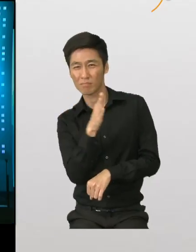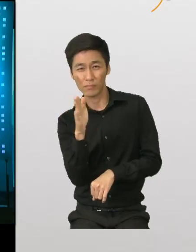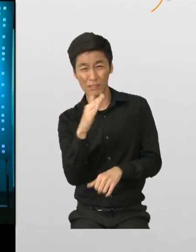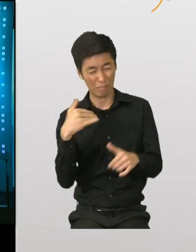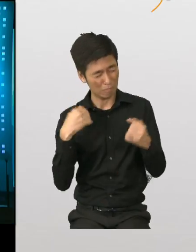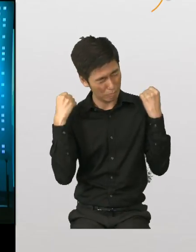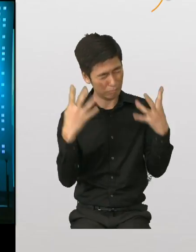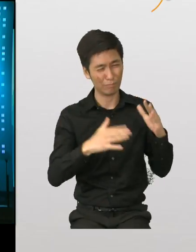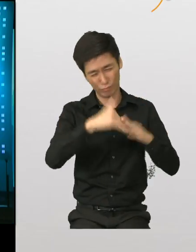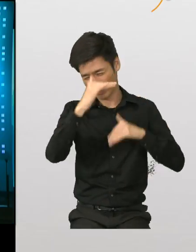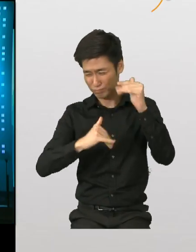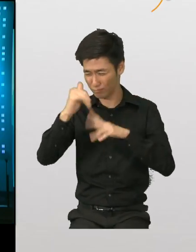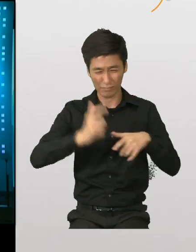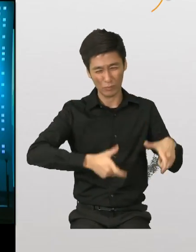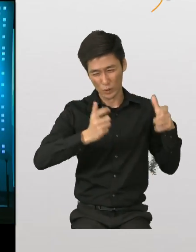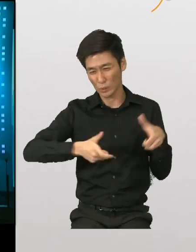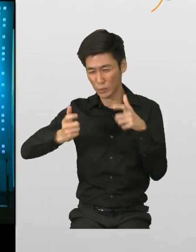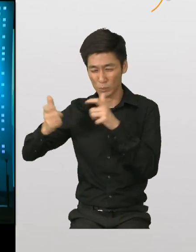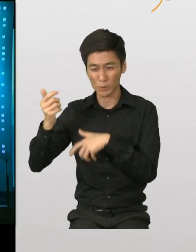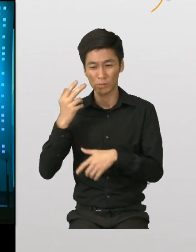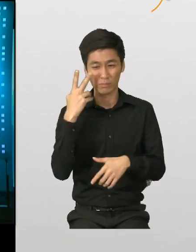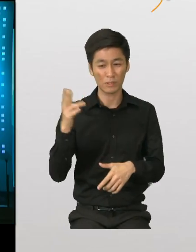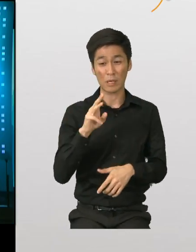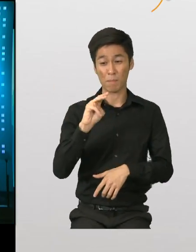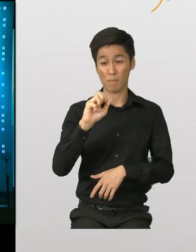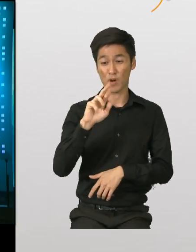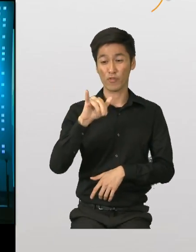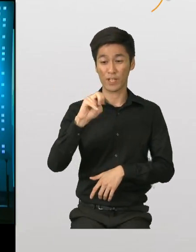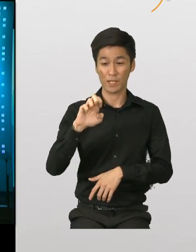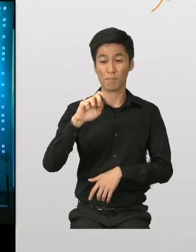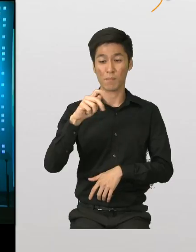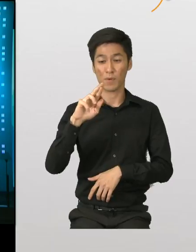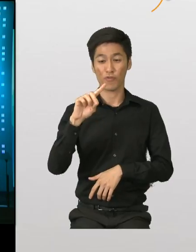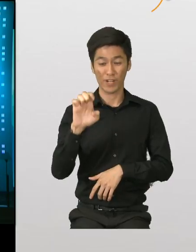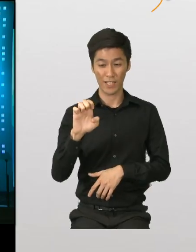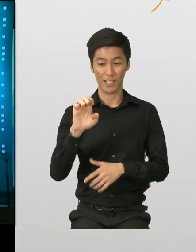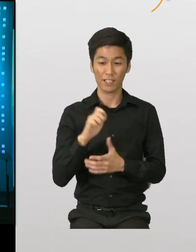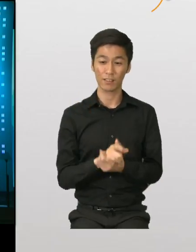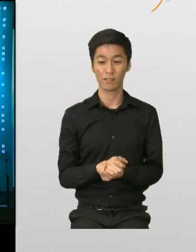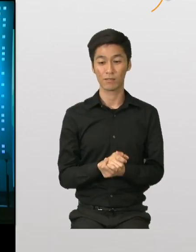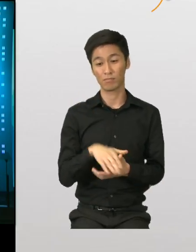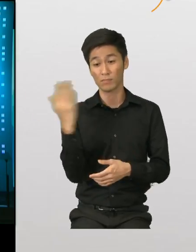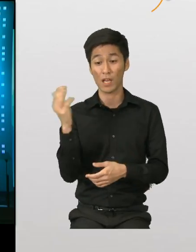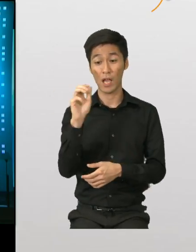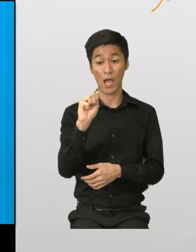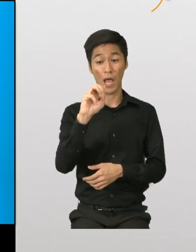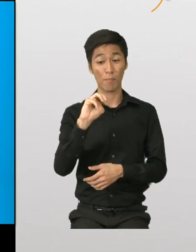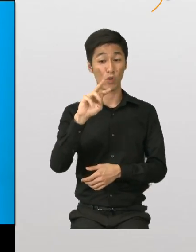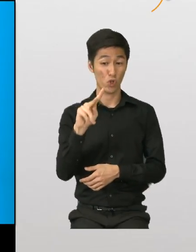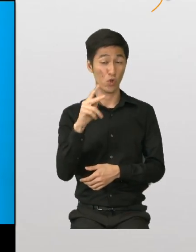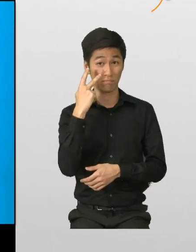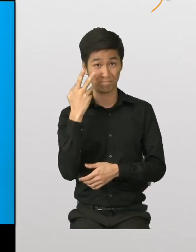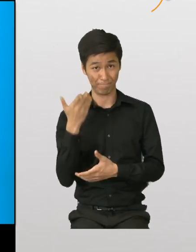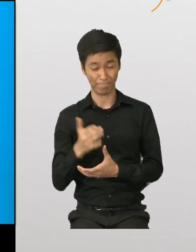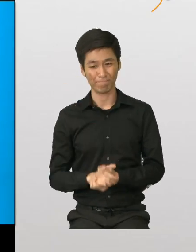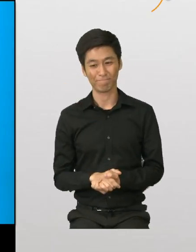between 74 and 76, within 3 years. Ang Mo Kio and Bedok, after that, 75 to 81, within 6 to